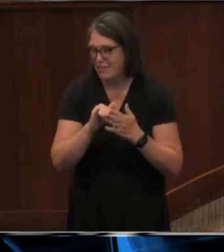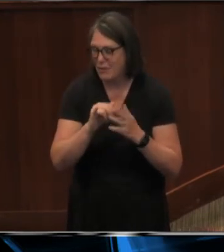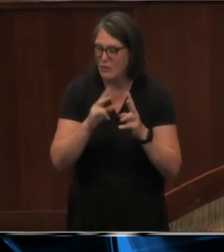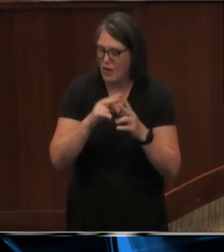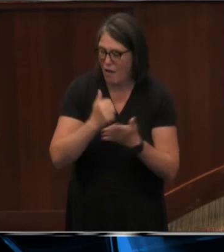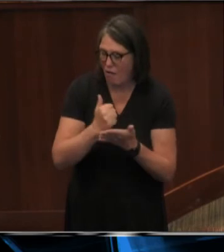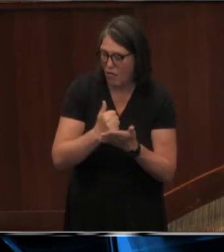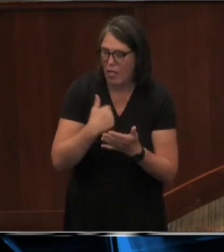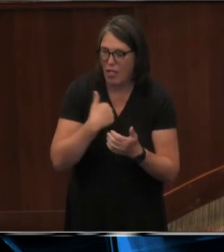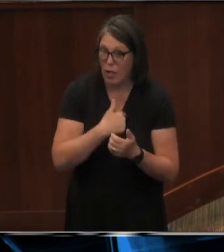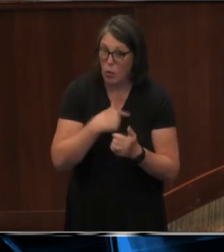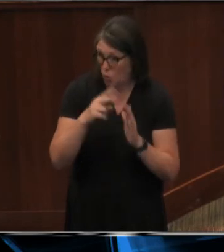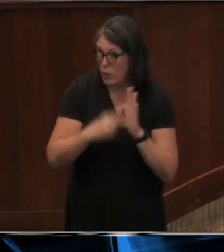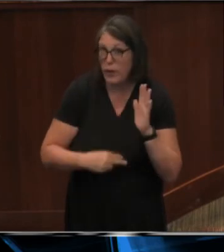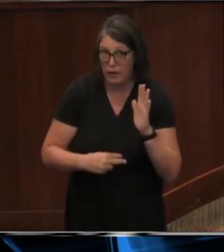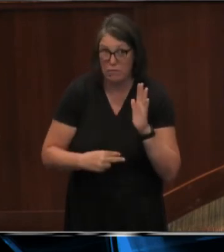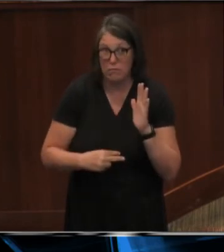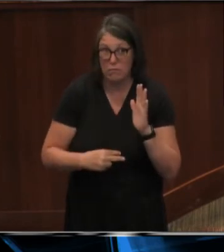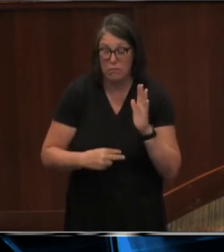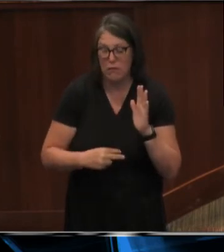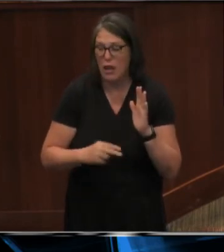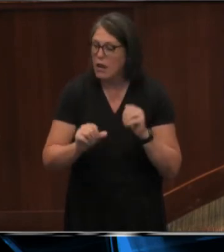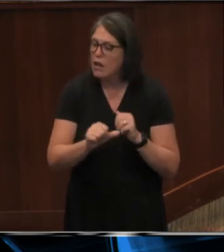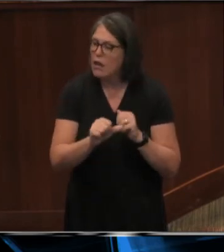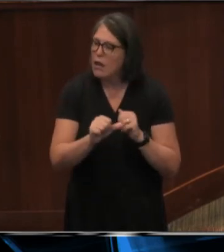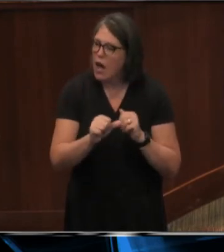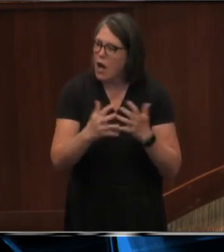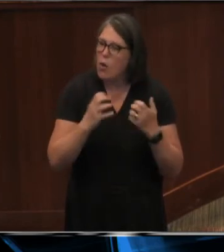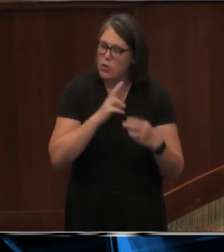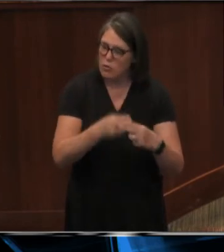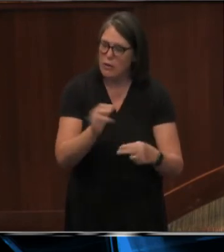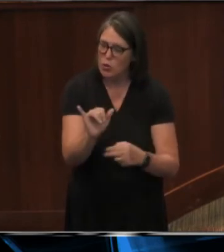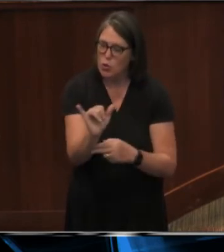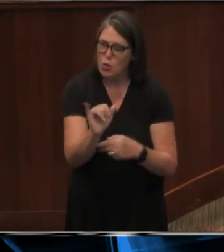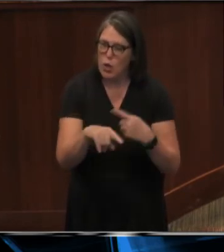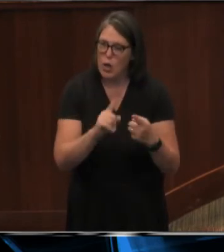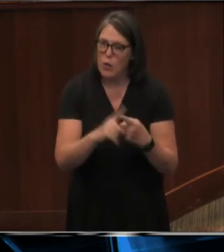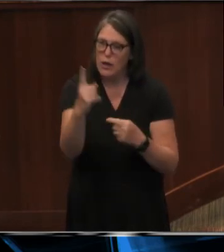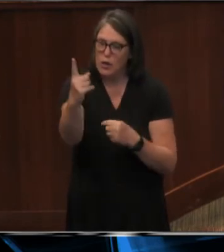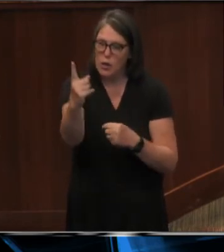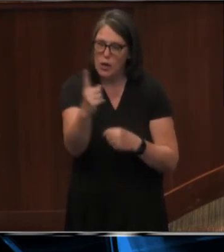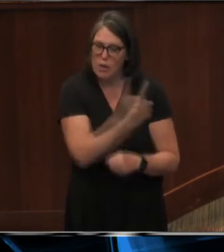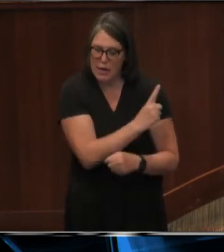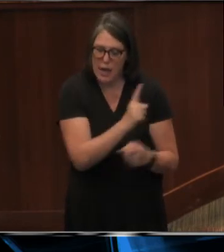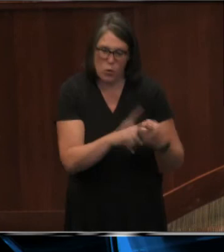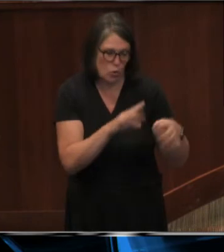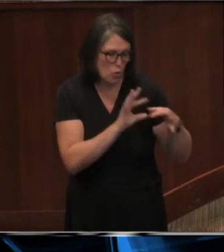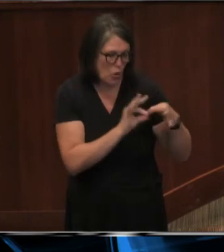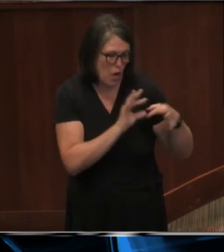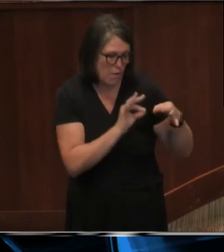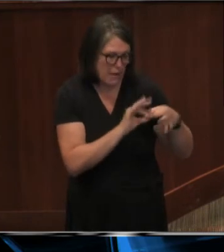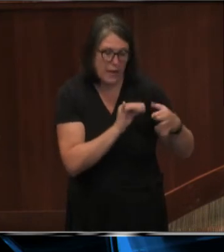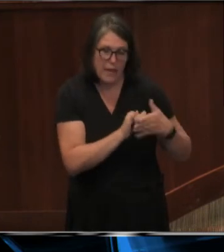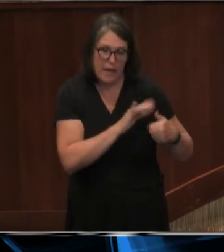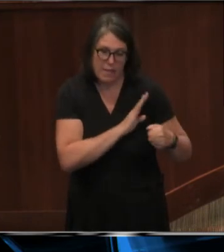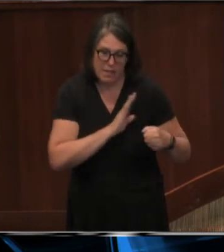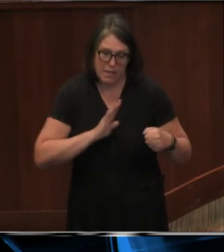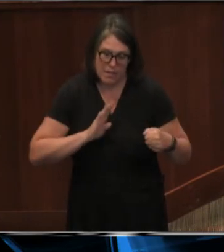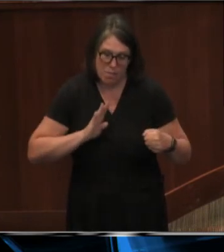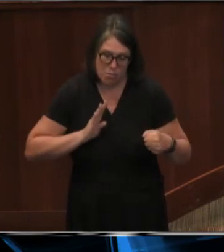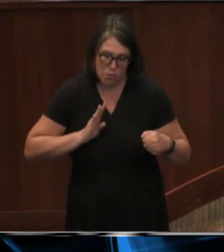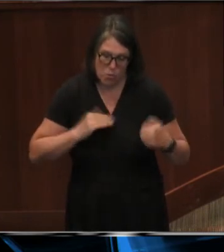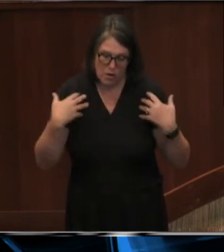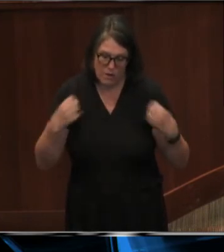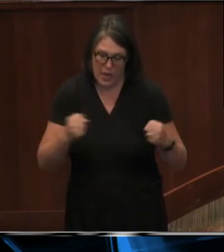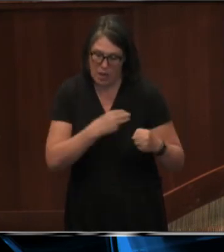very helpful. We do read those. The other thing that I would mention is that when you come down to make your comments is that the Board of